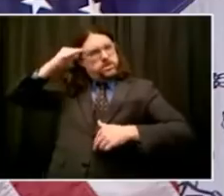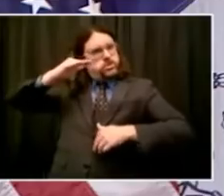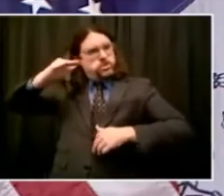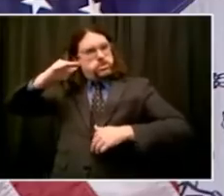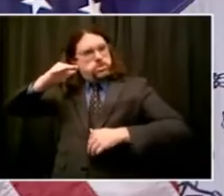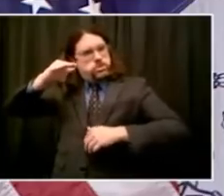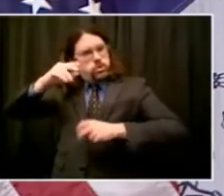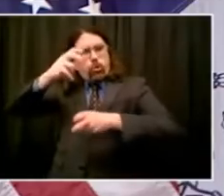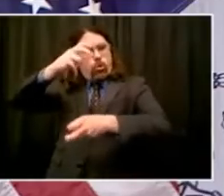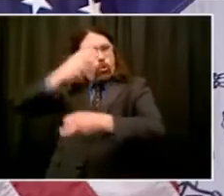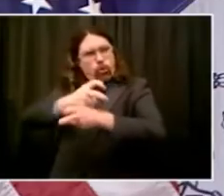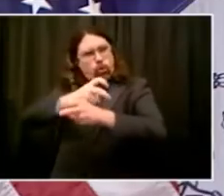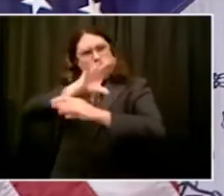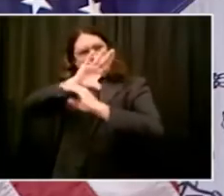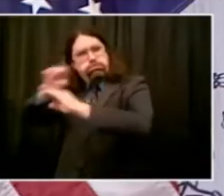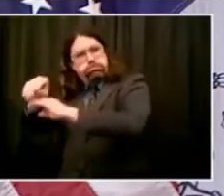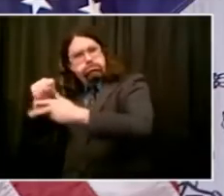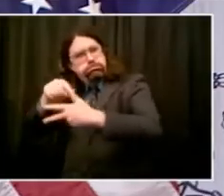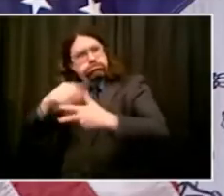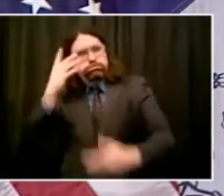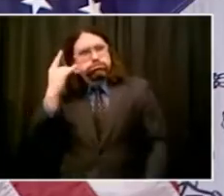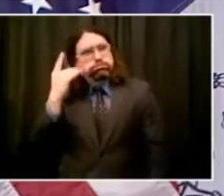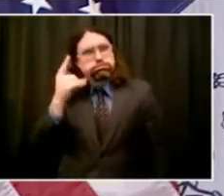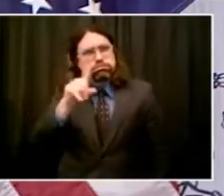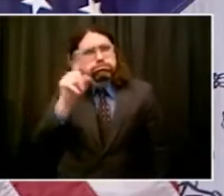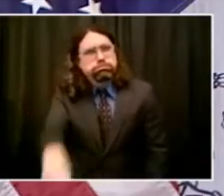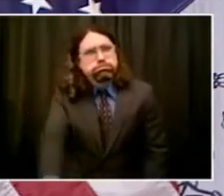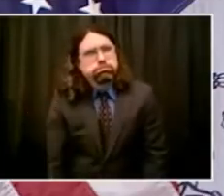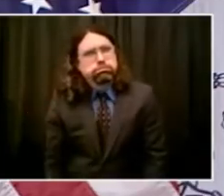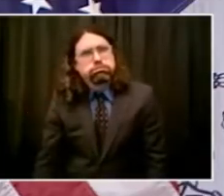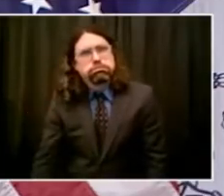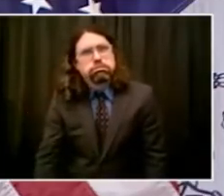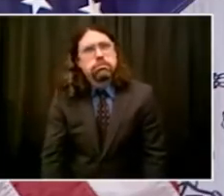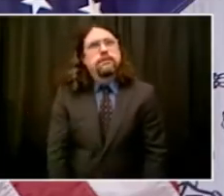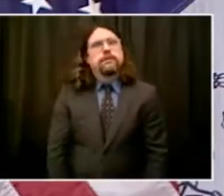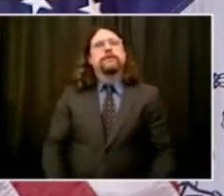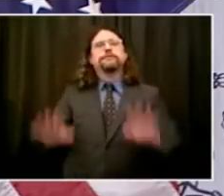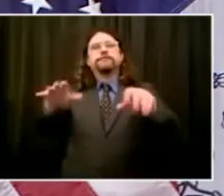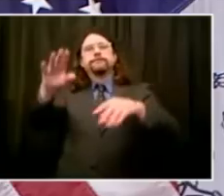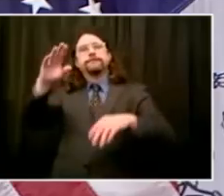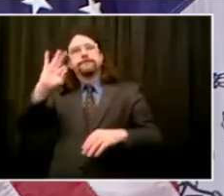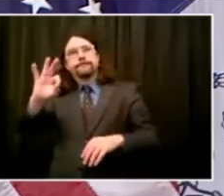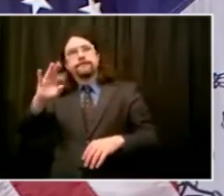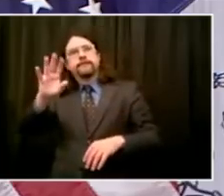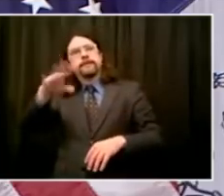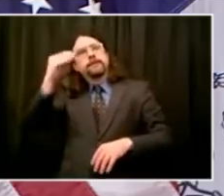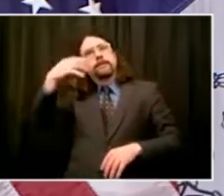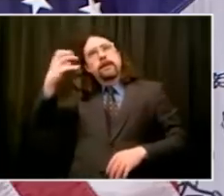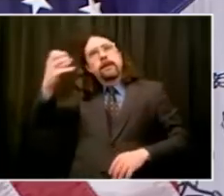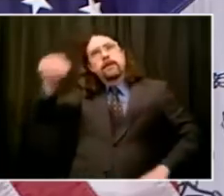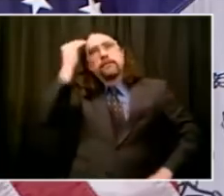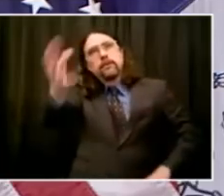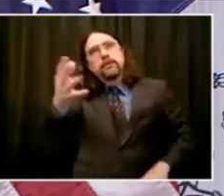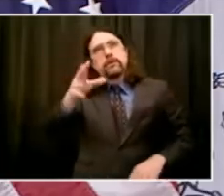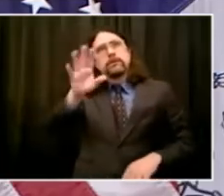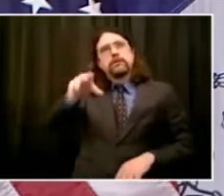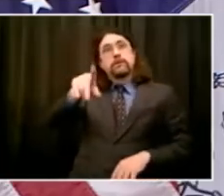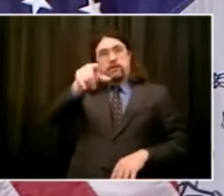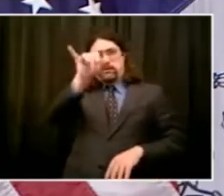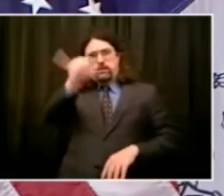say I'm not sure I would put this in the category of stubborn at all, Henry, and it's a very fair question, but I want to honestly